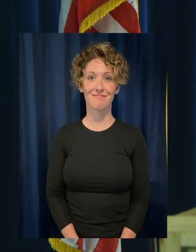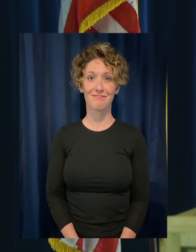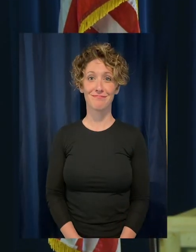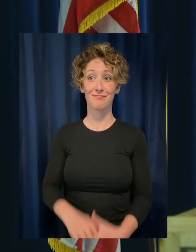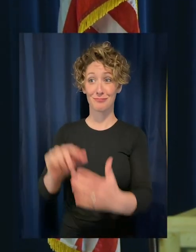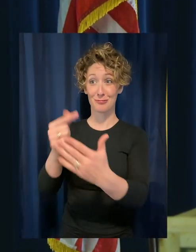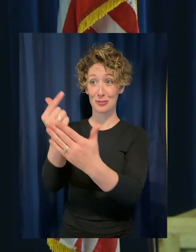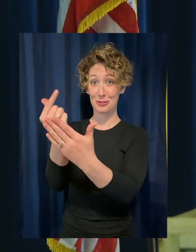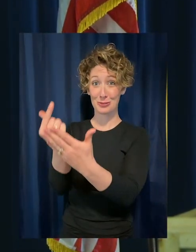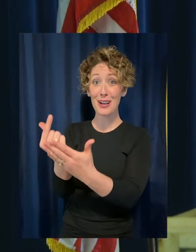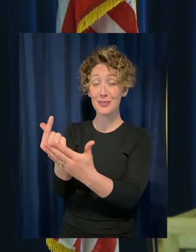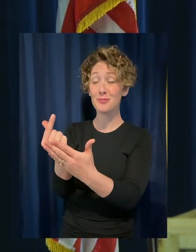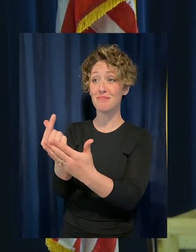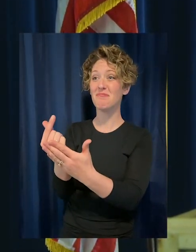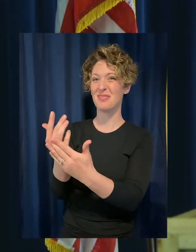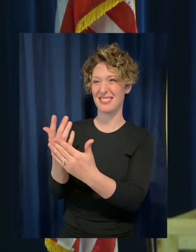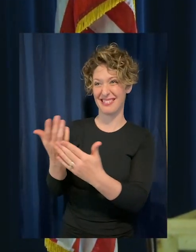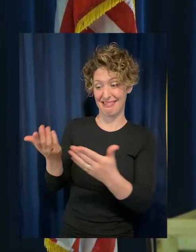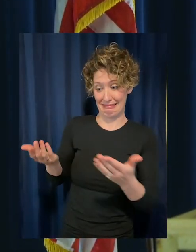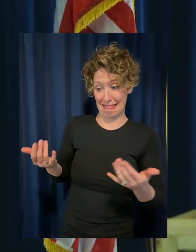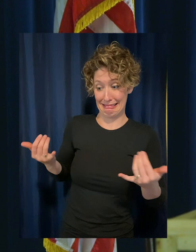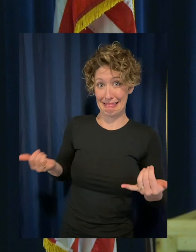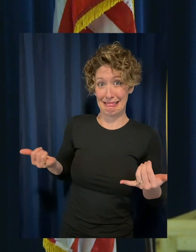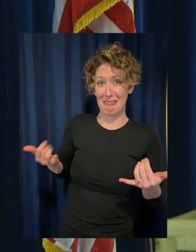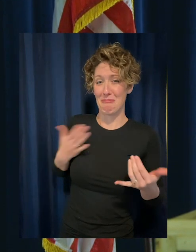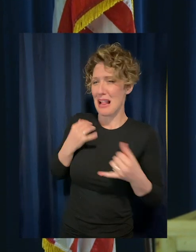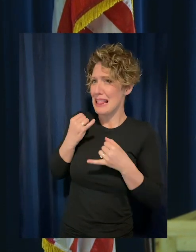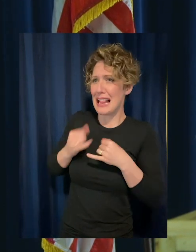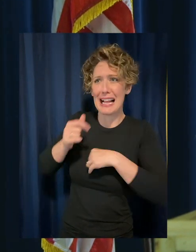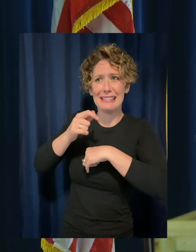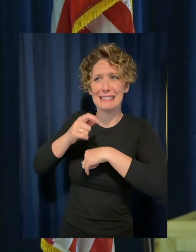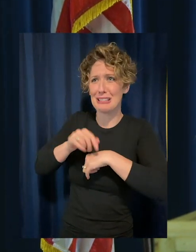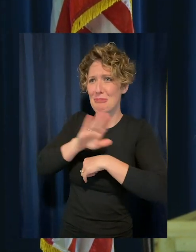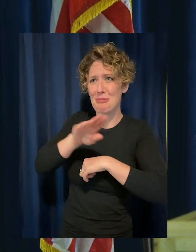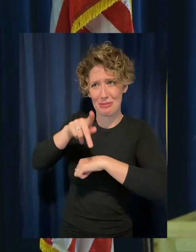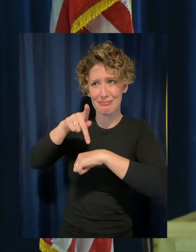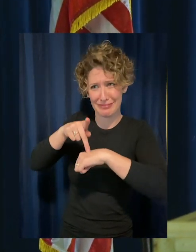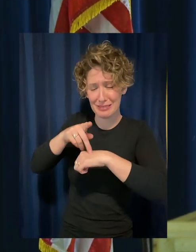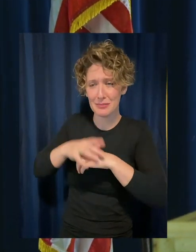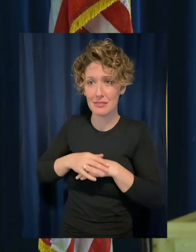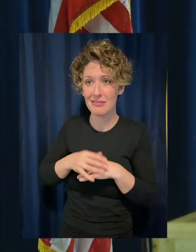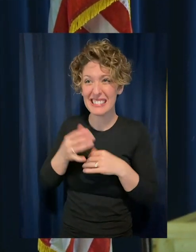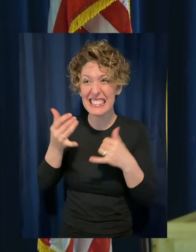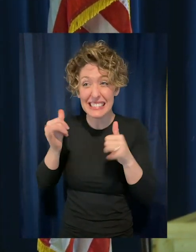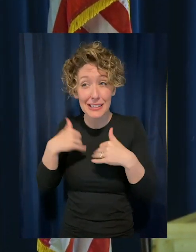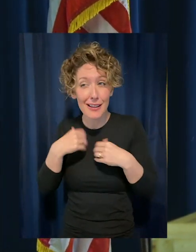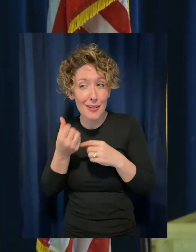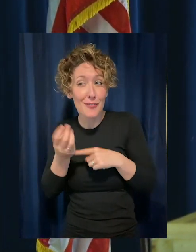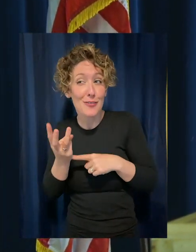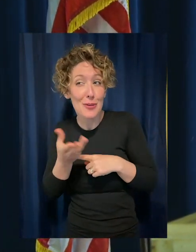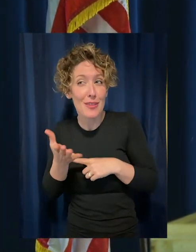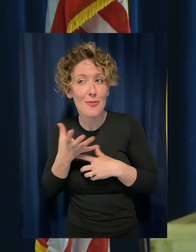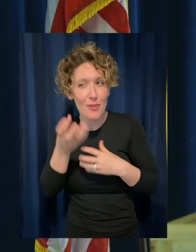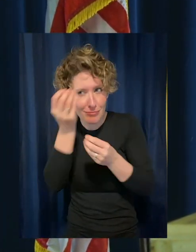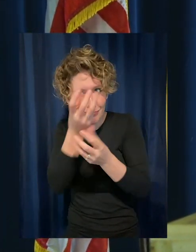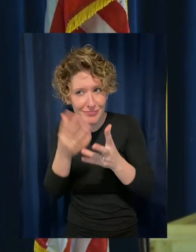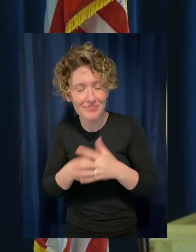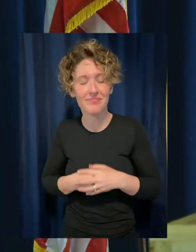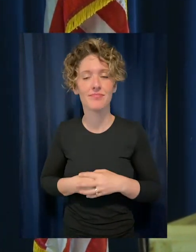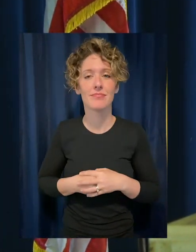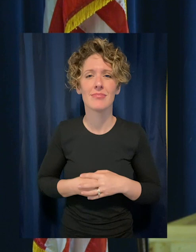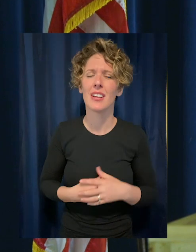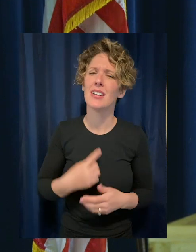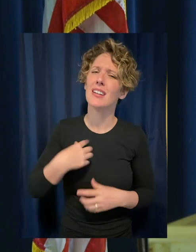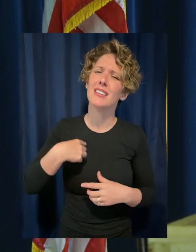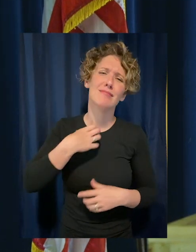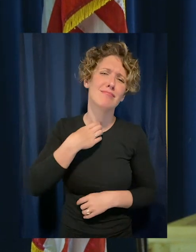Graduates, in my final moments as your principal, I have a few words to share. I wish we were all together in person, but whether you believe